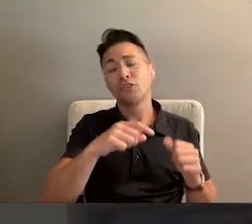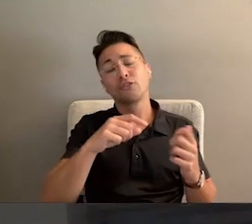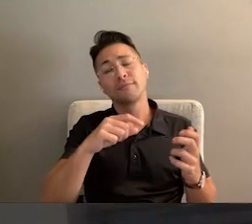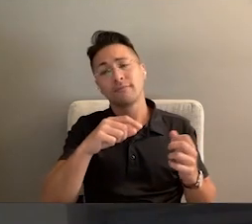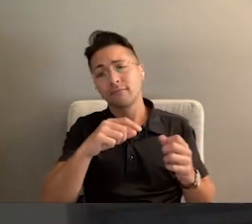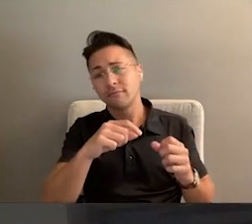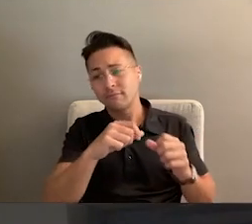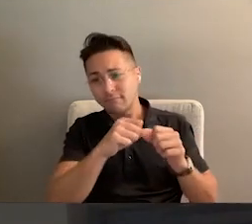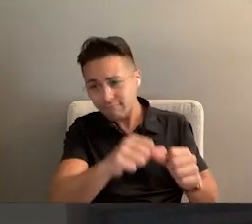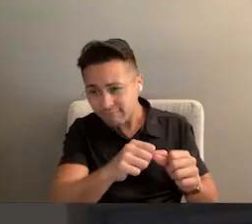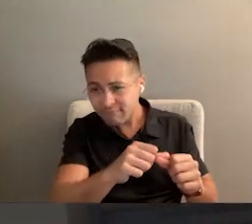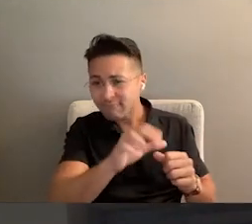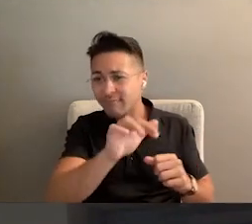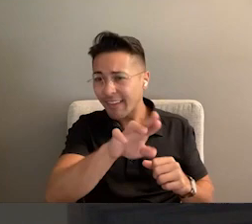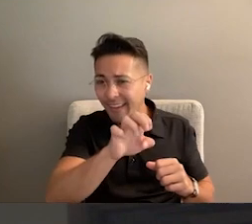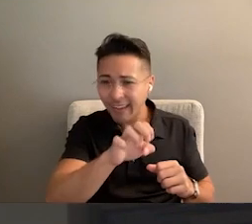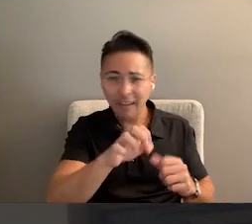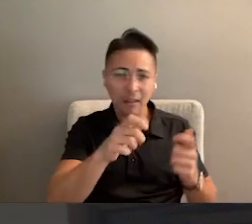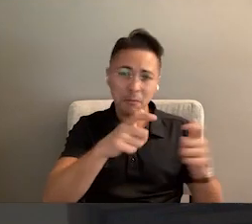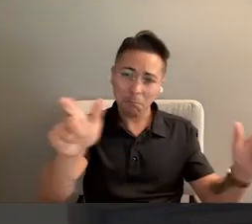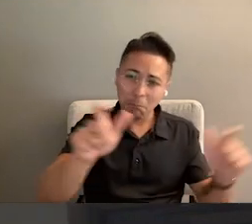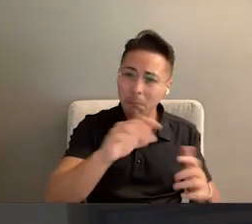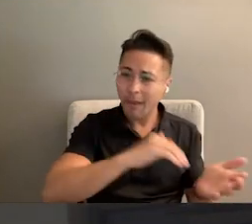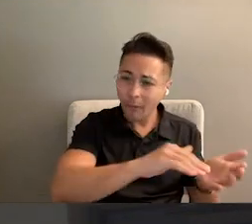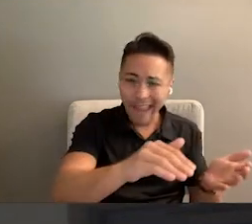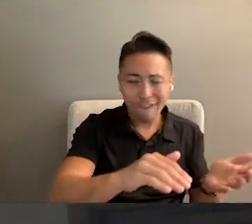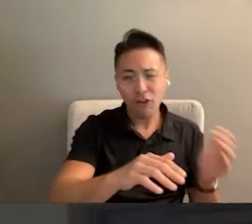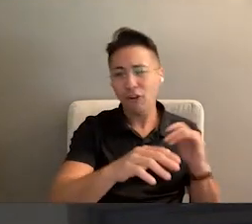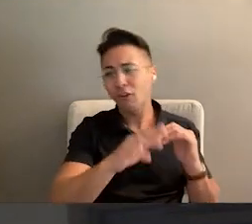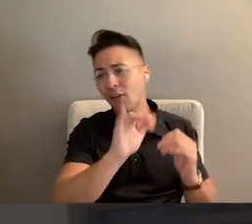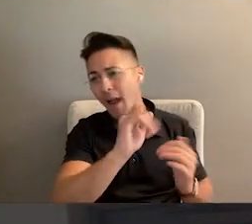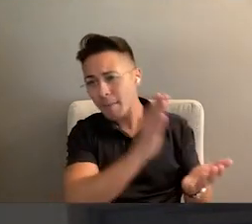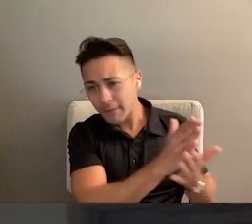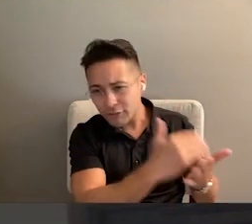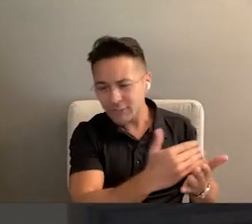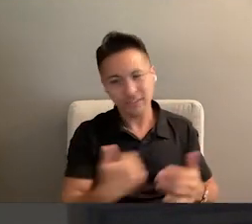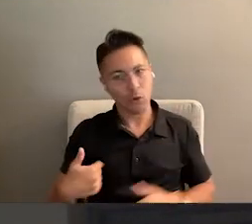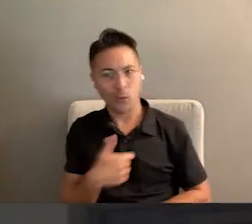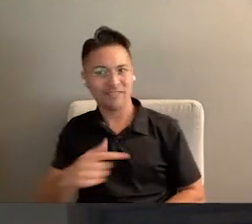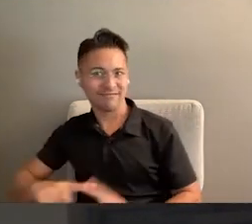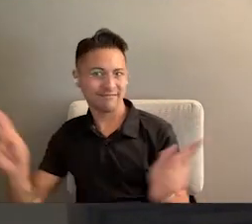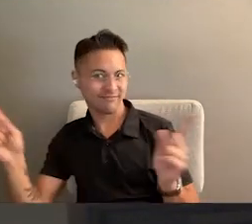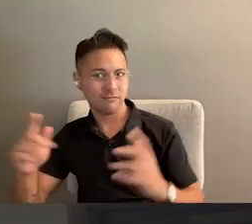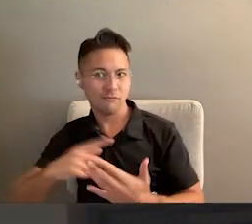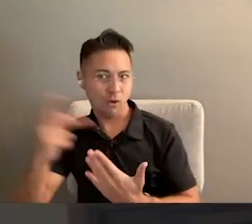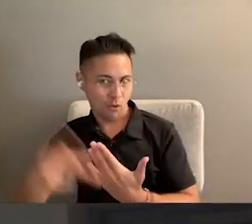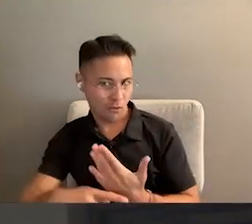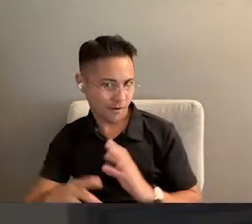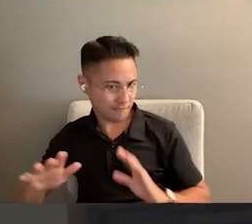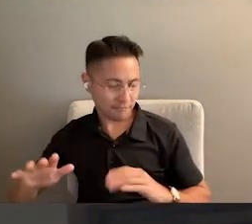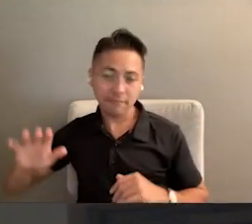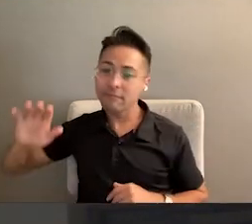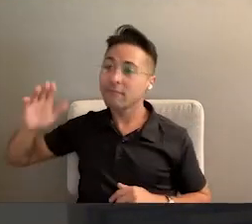to the long-term care waiver program, or the HCDS waiver, or the I-budget waiver, or the big waiver, all those things, right?